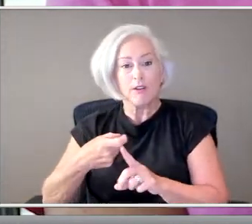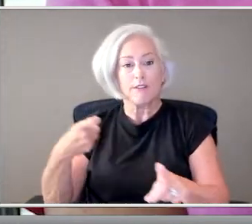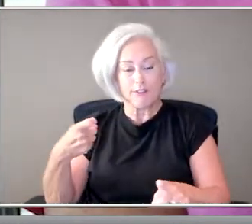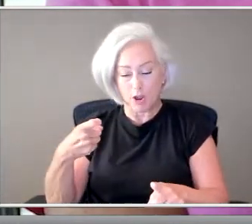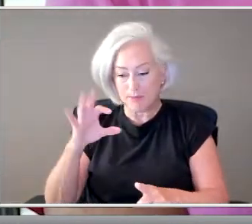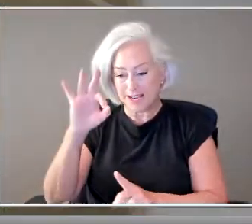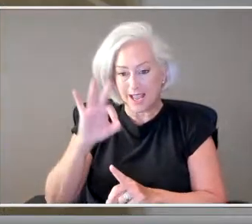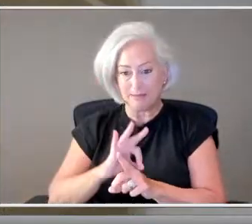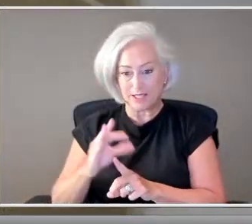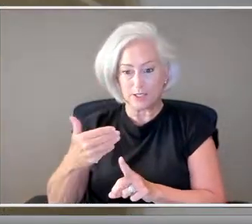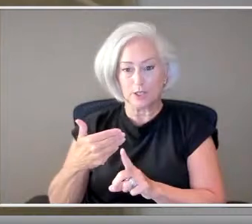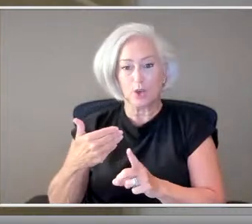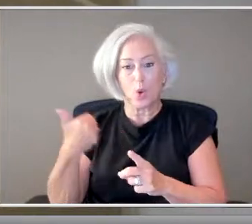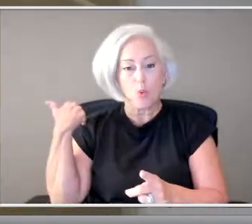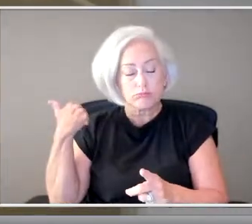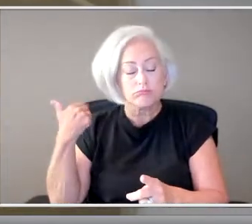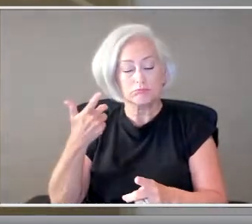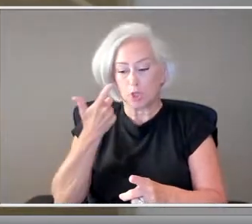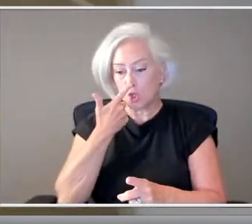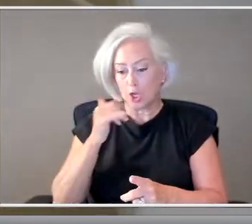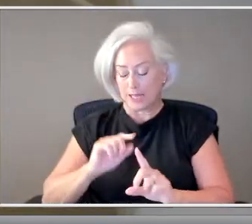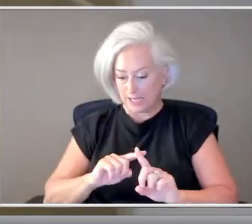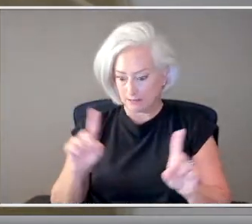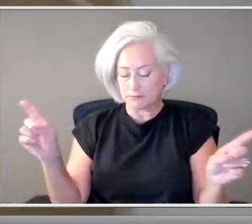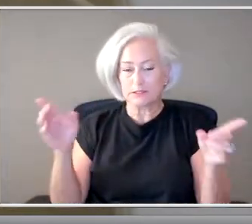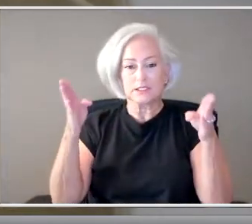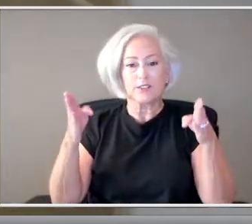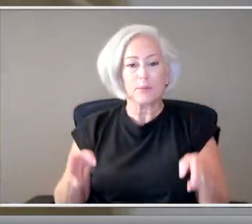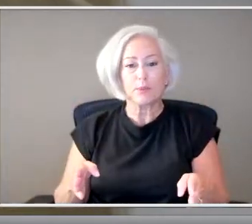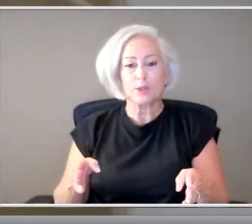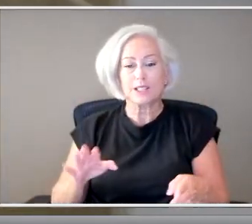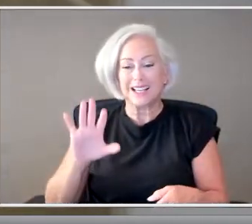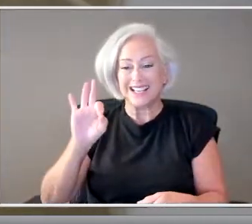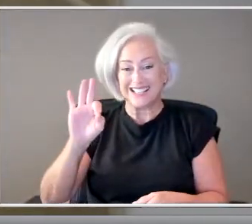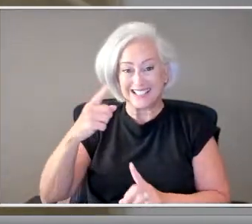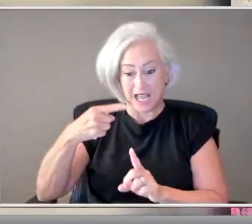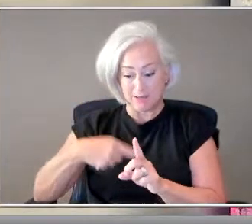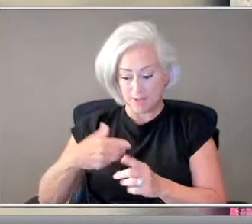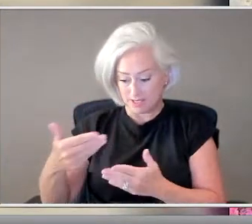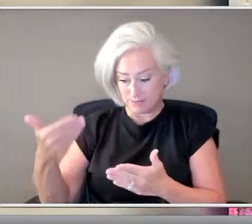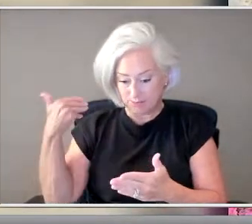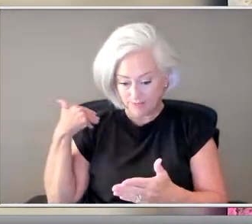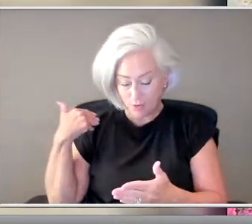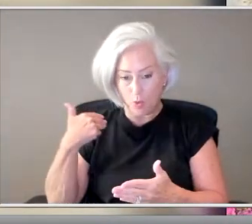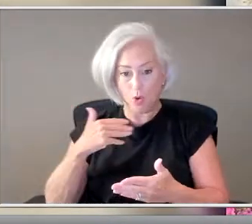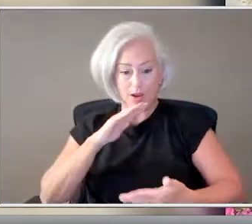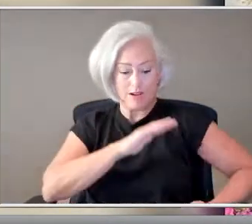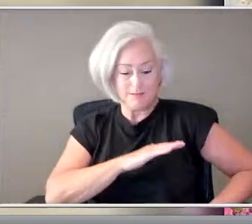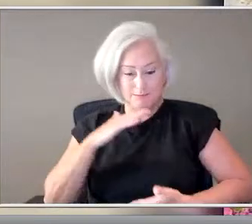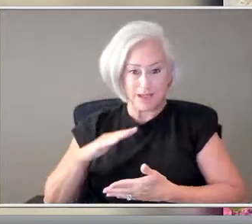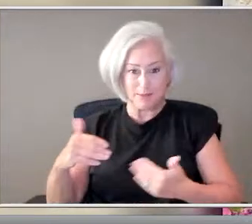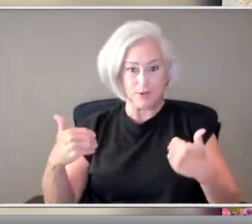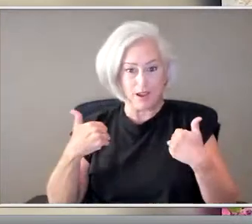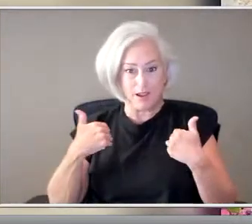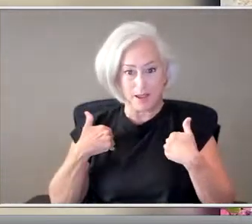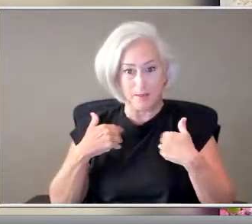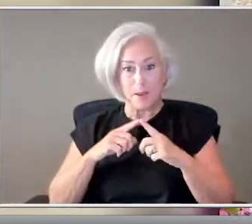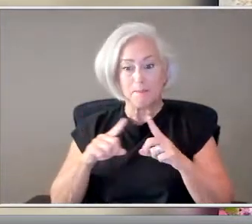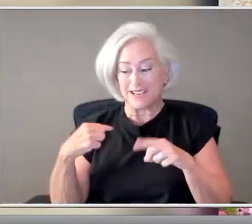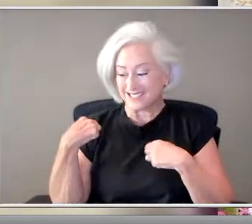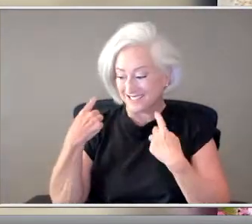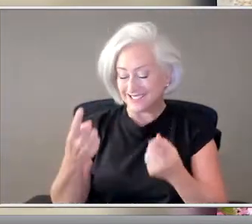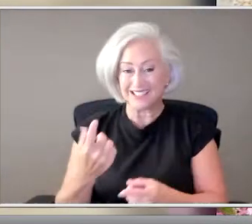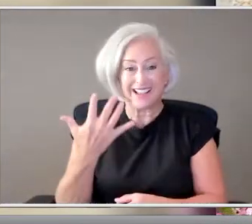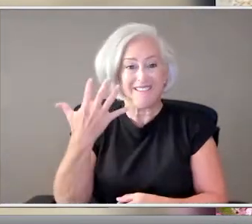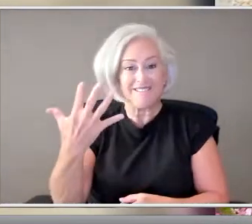different person. In 9 months since Angela's last mammogram and sonogram, 5 cancerous tumors had developed. Her doctor told